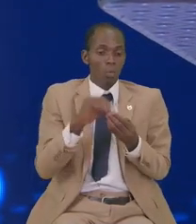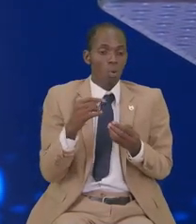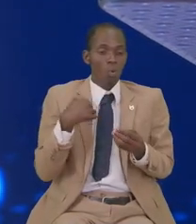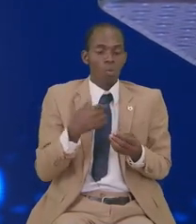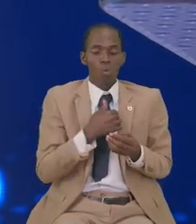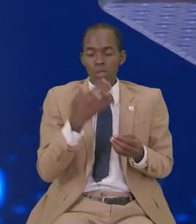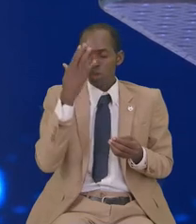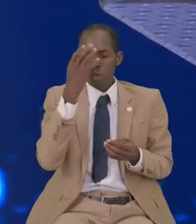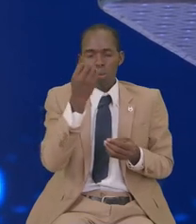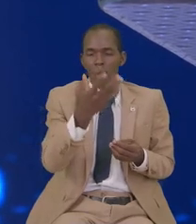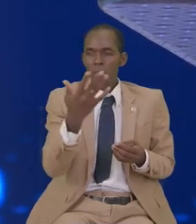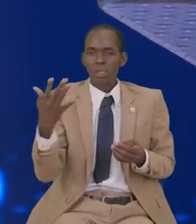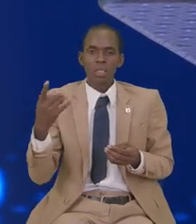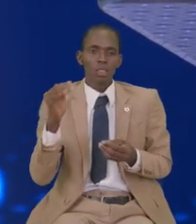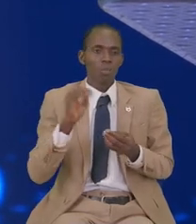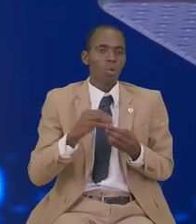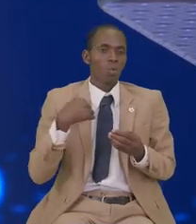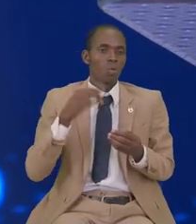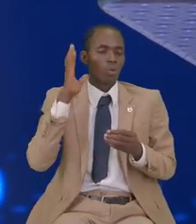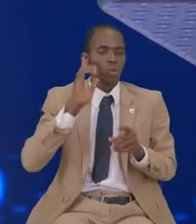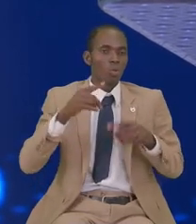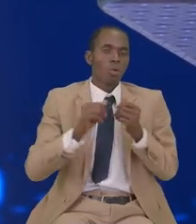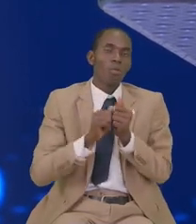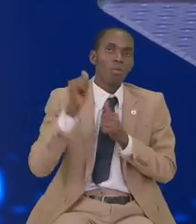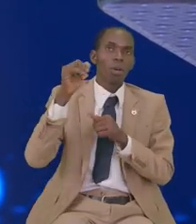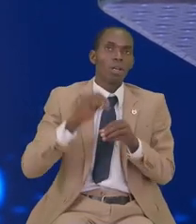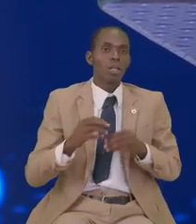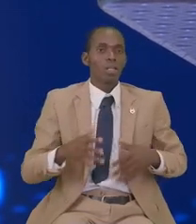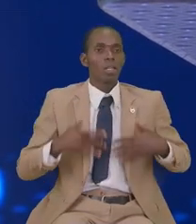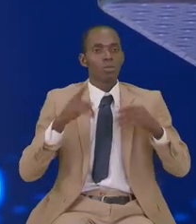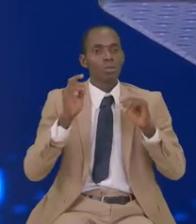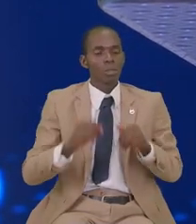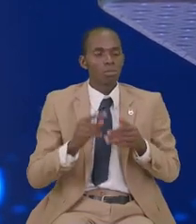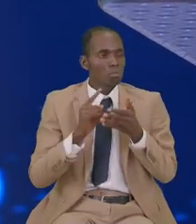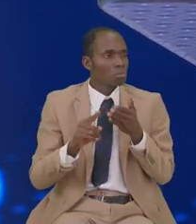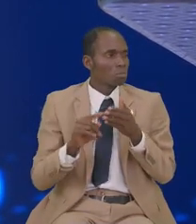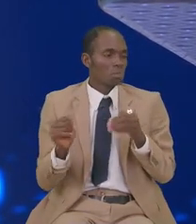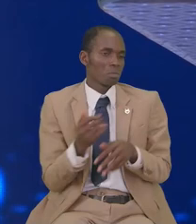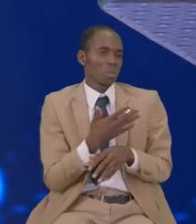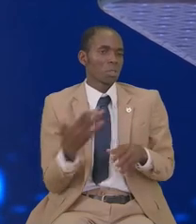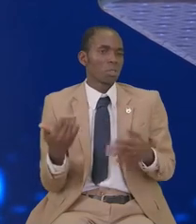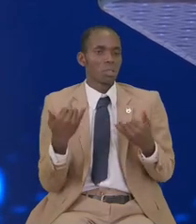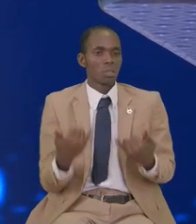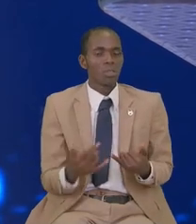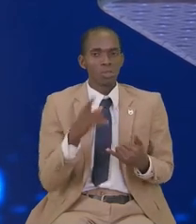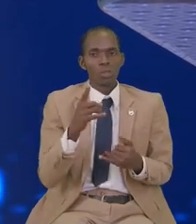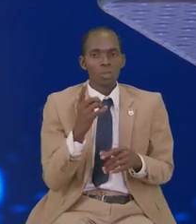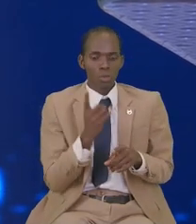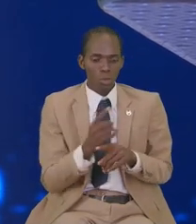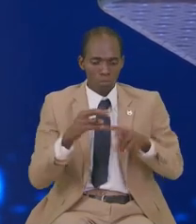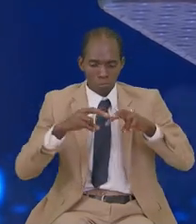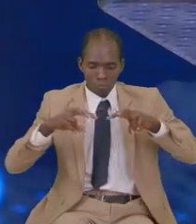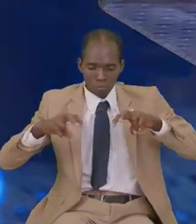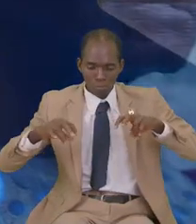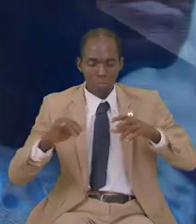the healthier we should become. Look at the knowledge we have. You can check up anything now. You just Google that and search that. You'll get